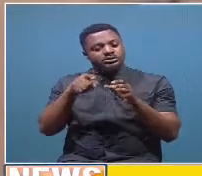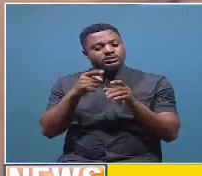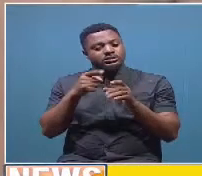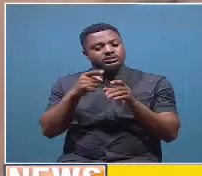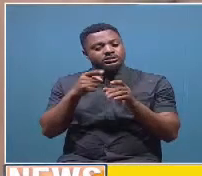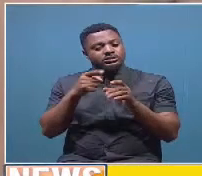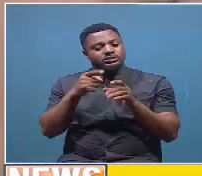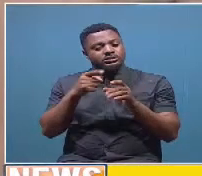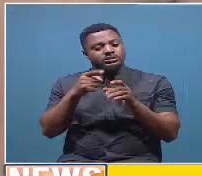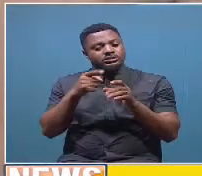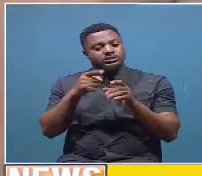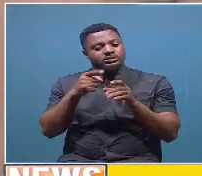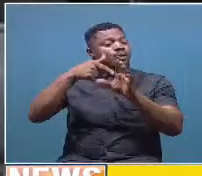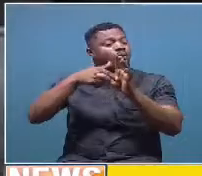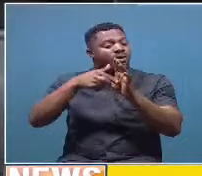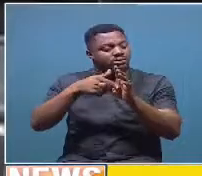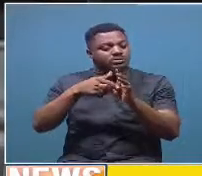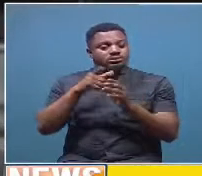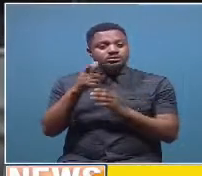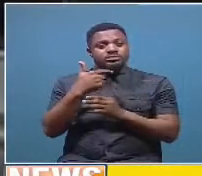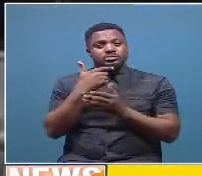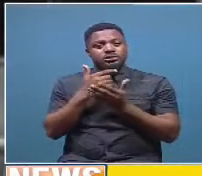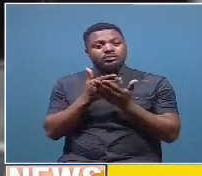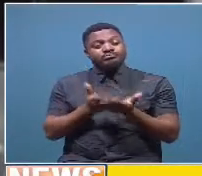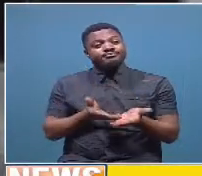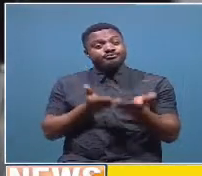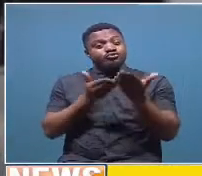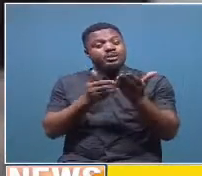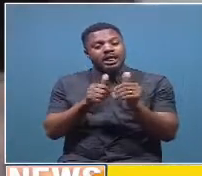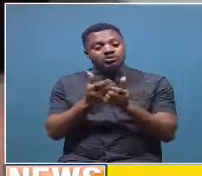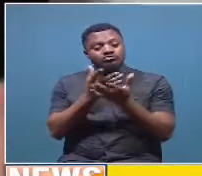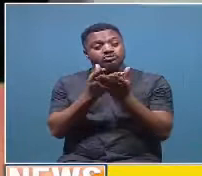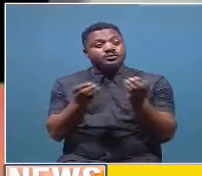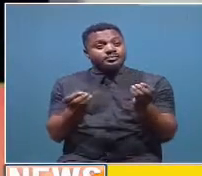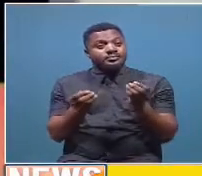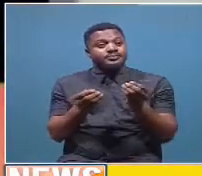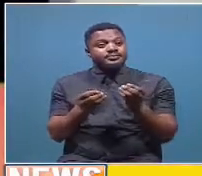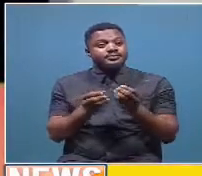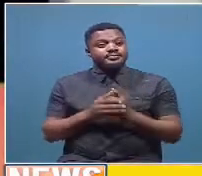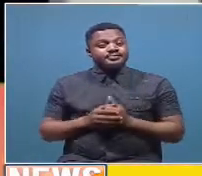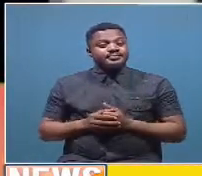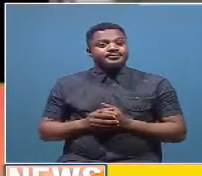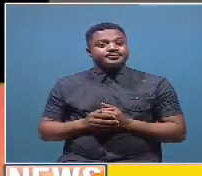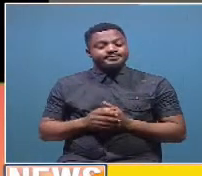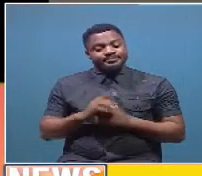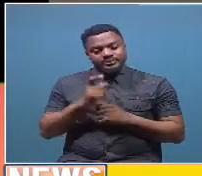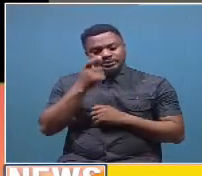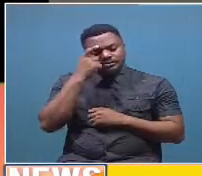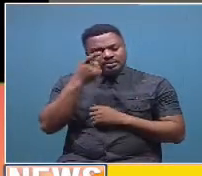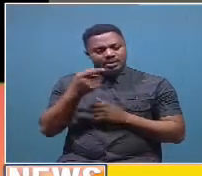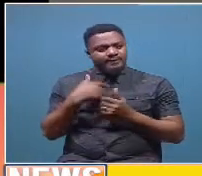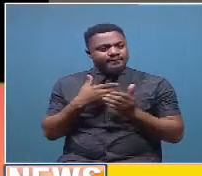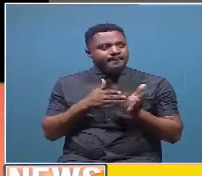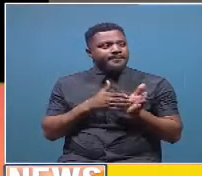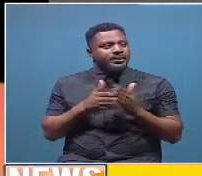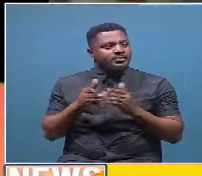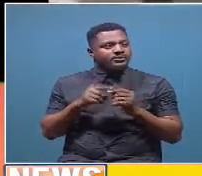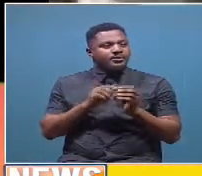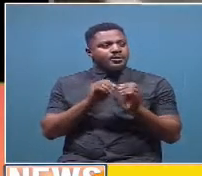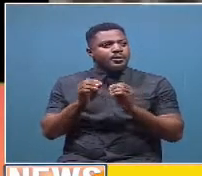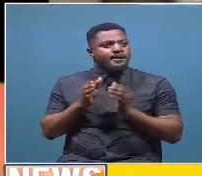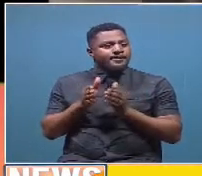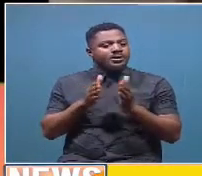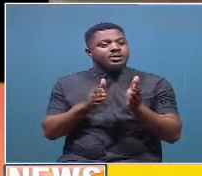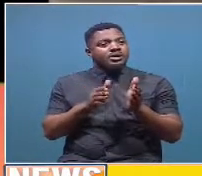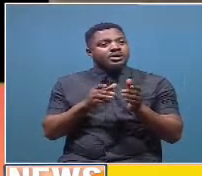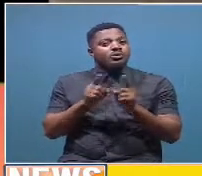persistent increases in fuel prices and proposed a solution. Although government has tried to put in place measures, they